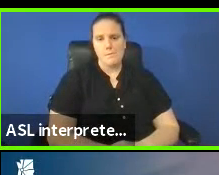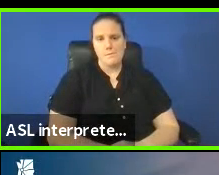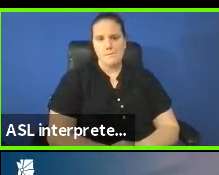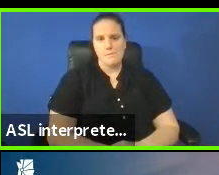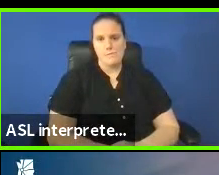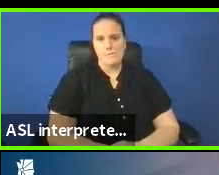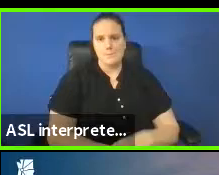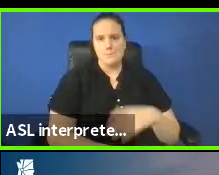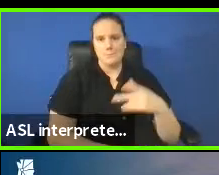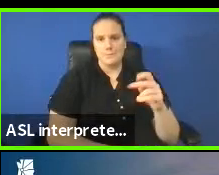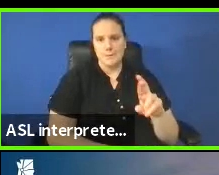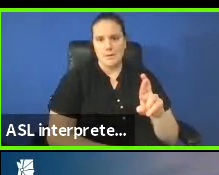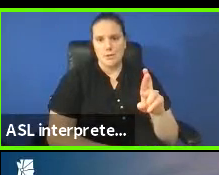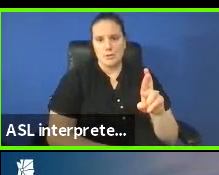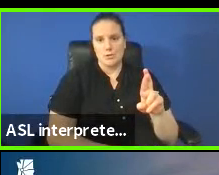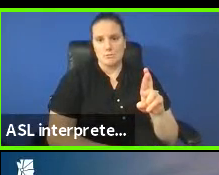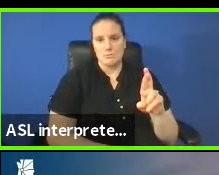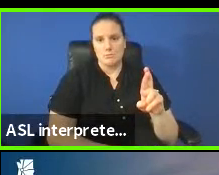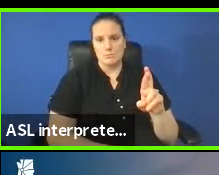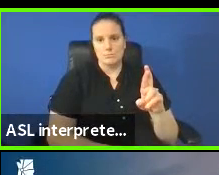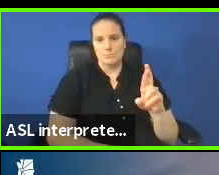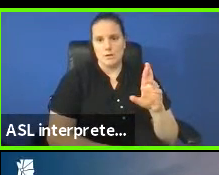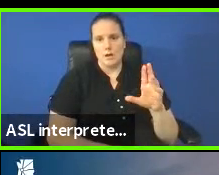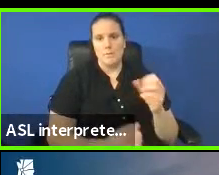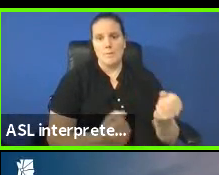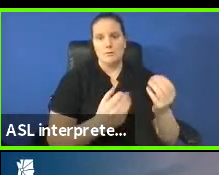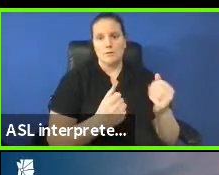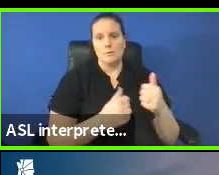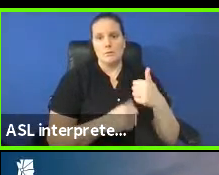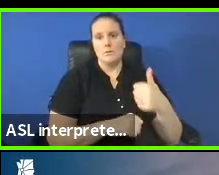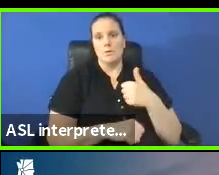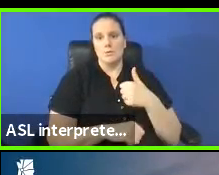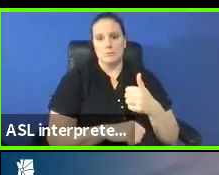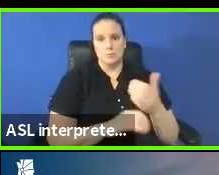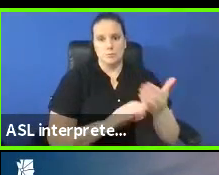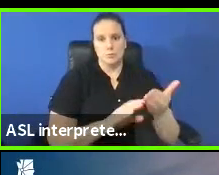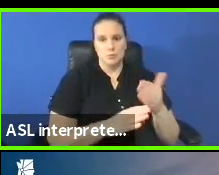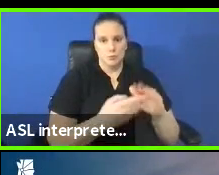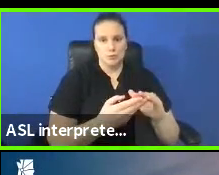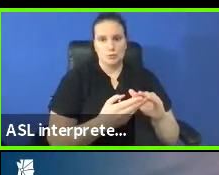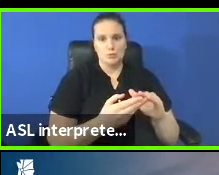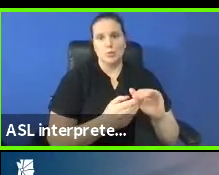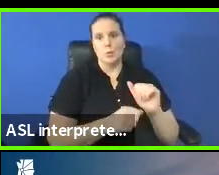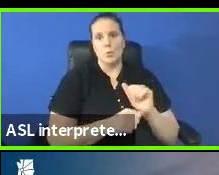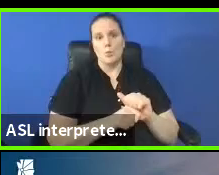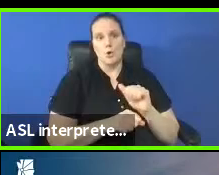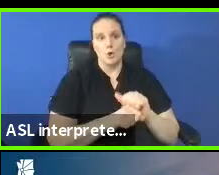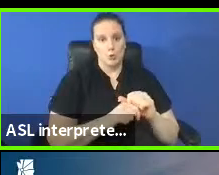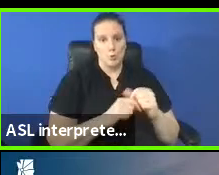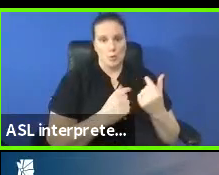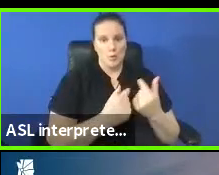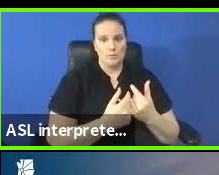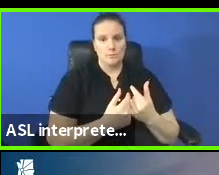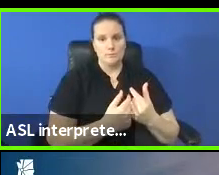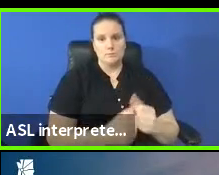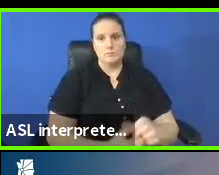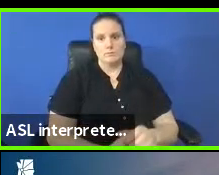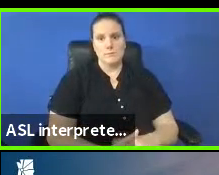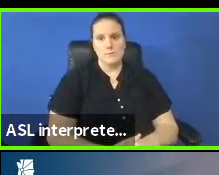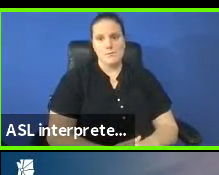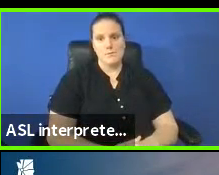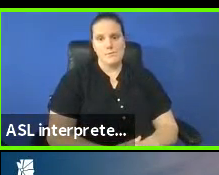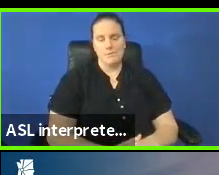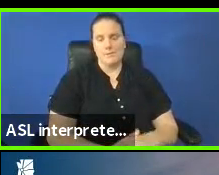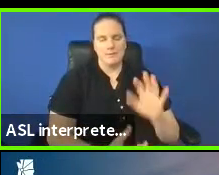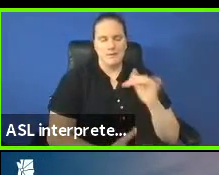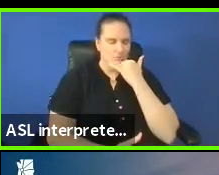My name's Peter Bryant, and I'm on the Multimodal Commuting Working Group. I got it all